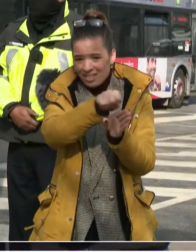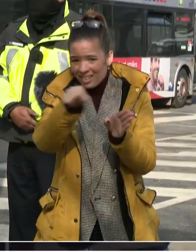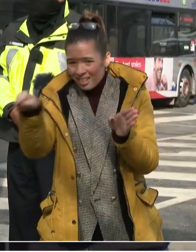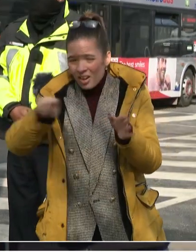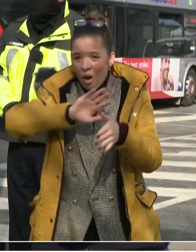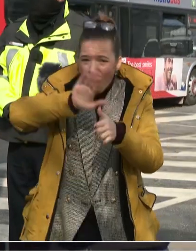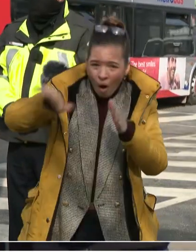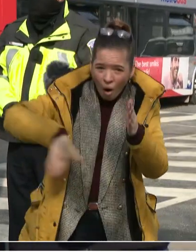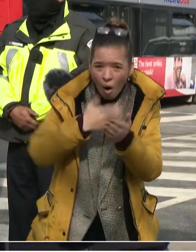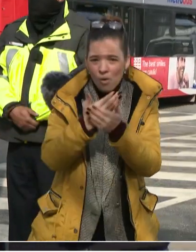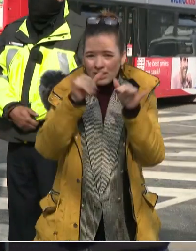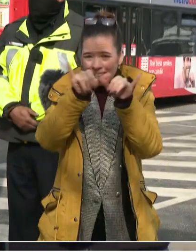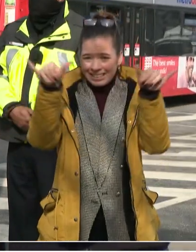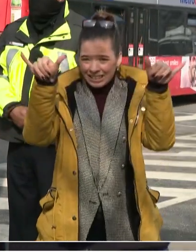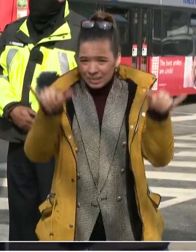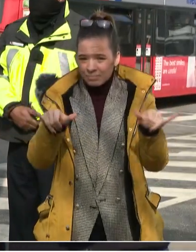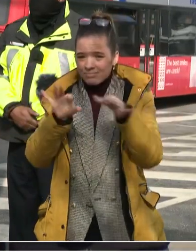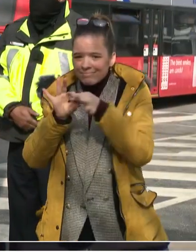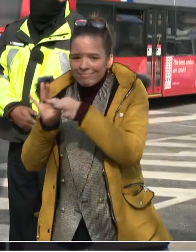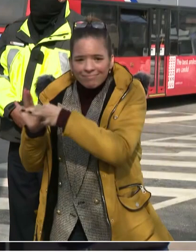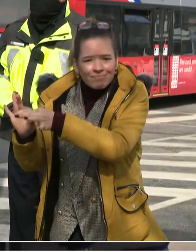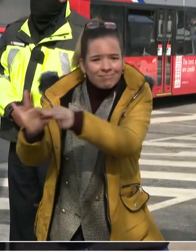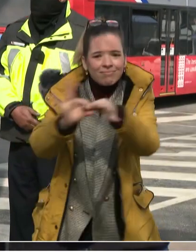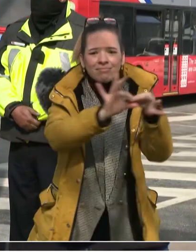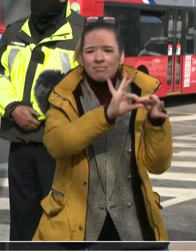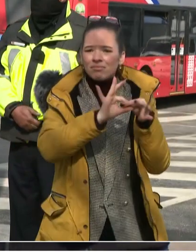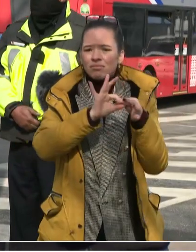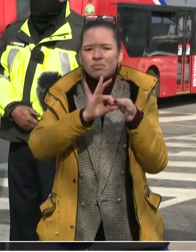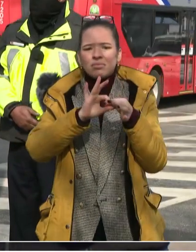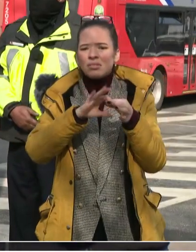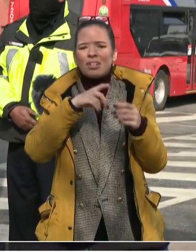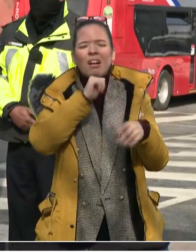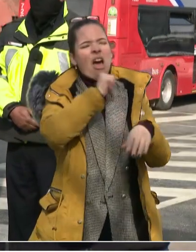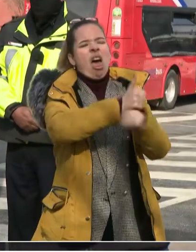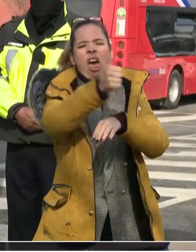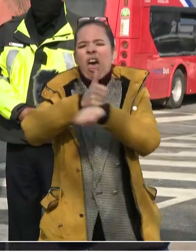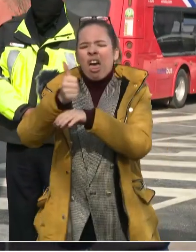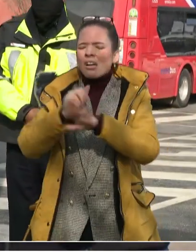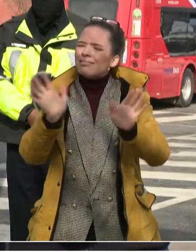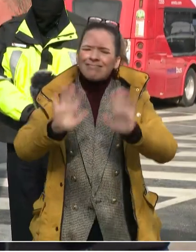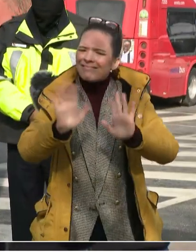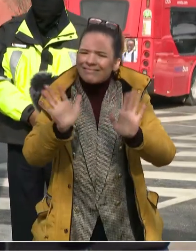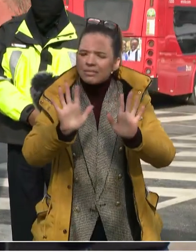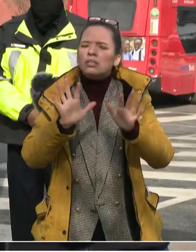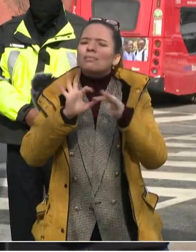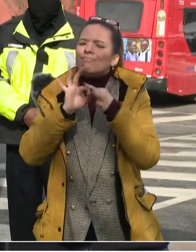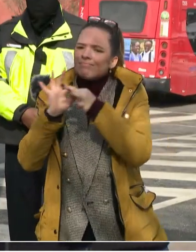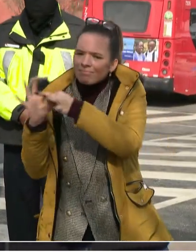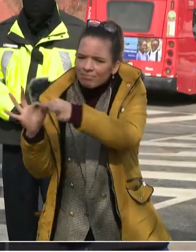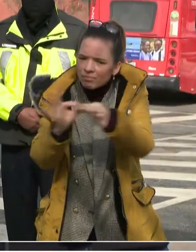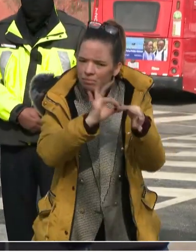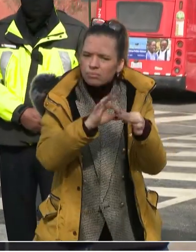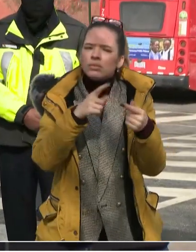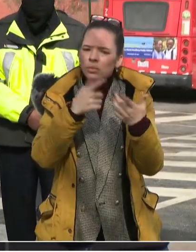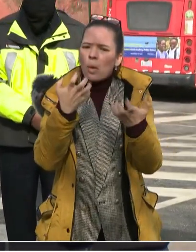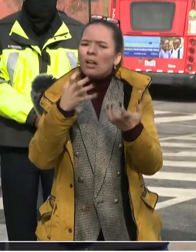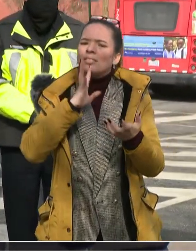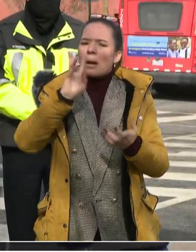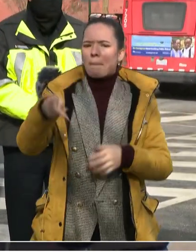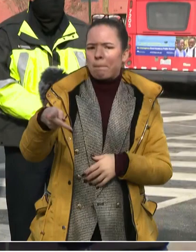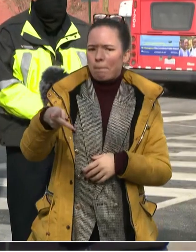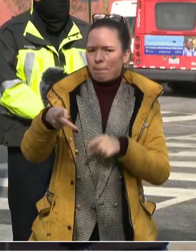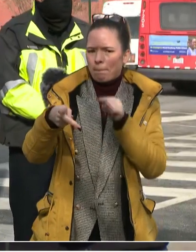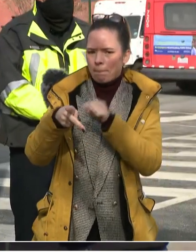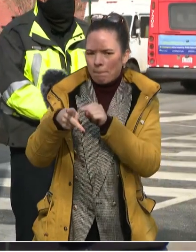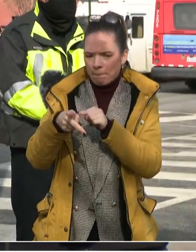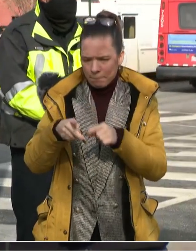system, we're not pointing fingers or placing blame, but we're asking everybody to step up. And step up like we're going to